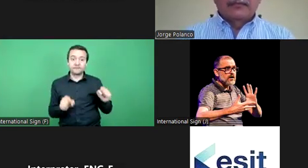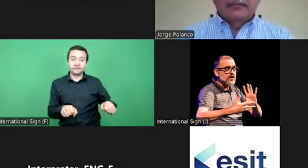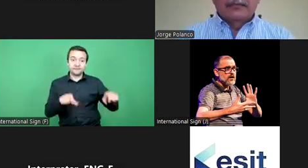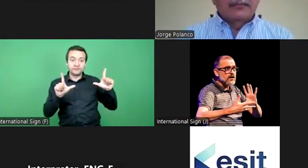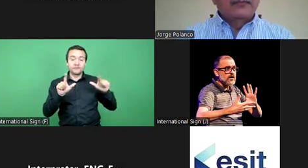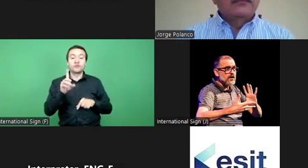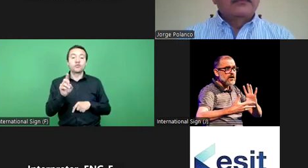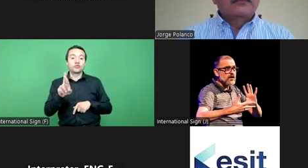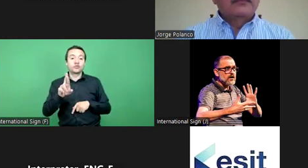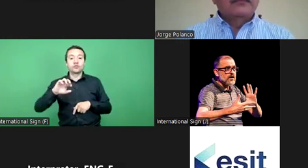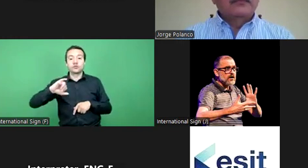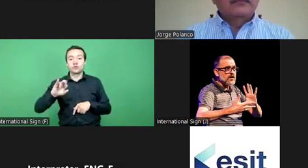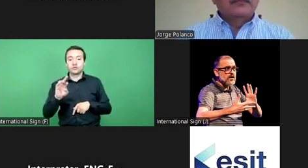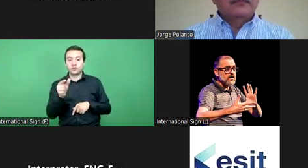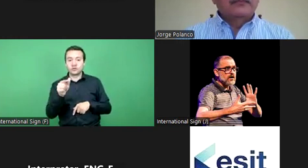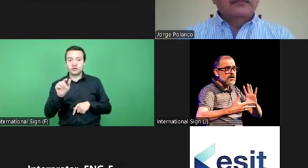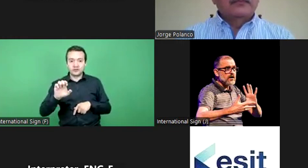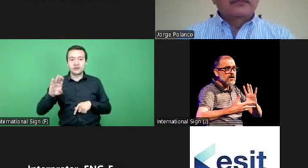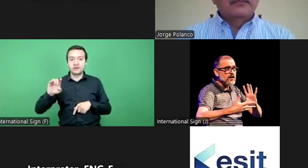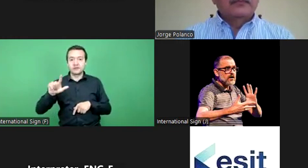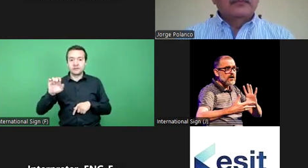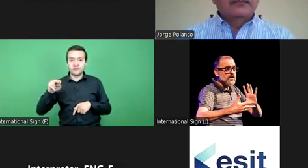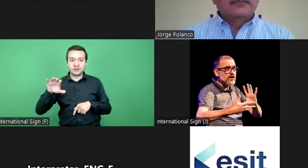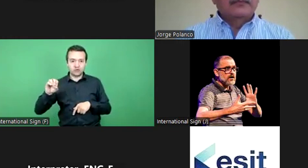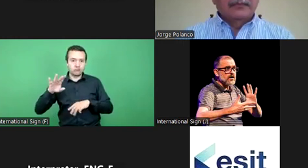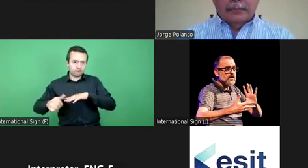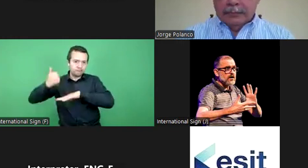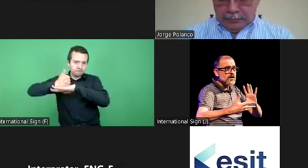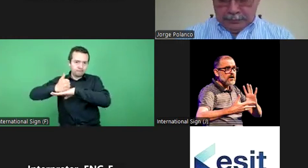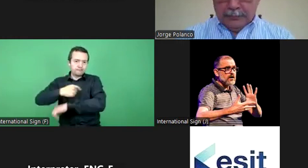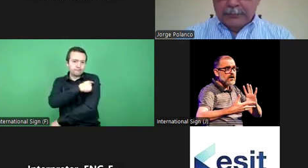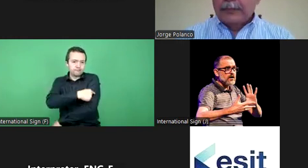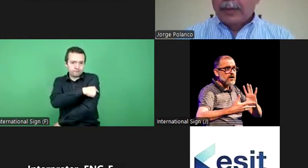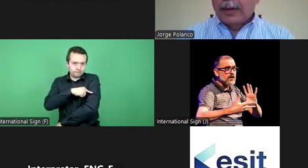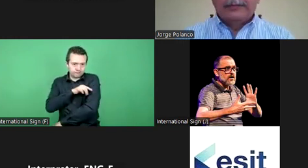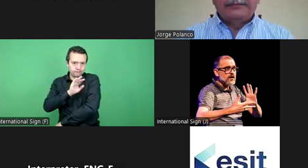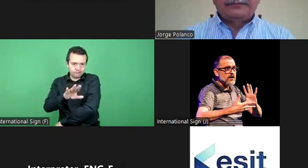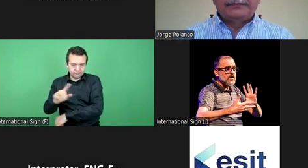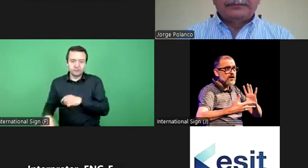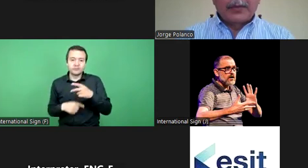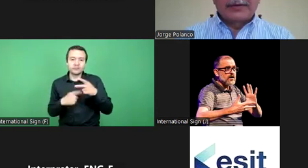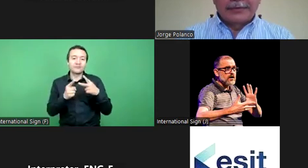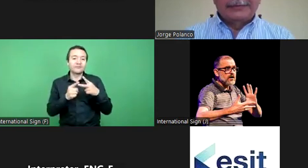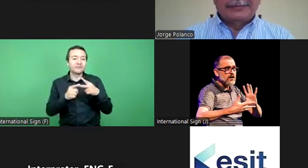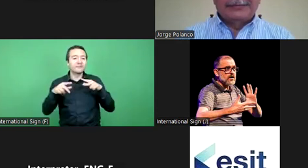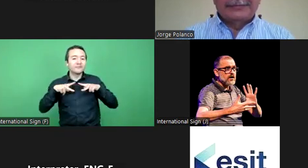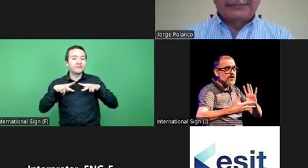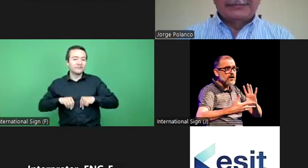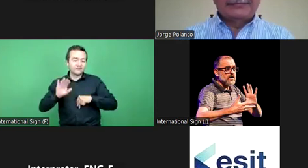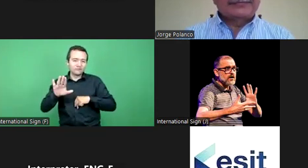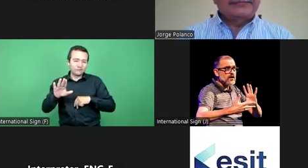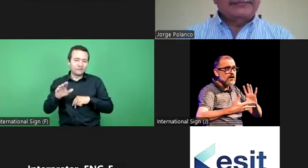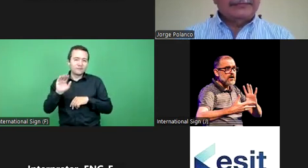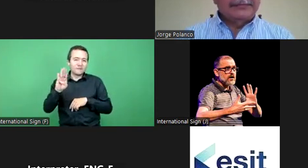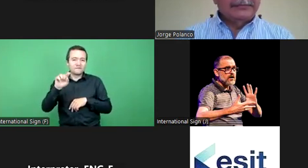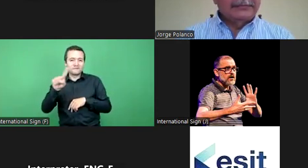Allied Health, Ministry of Health and Wellness from Belize. Welcome, Dr. Polanco. Dr. Terry